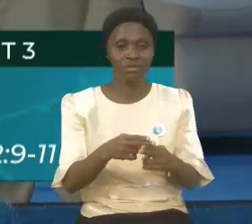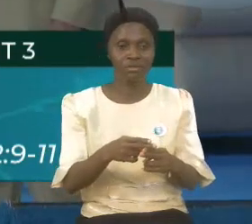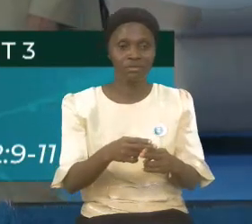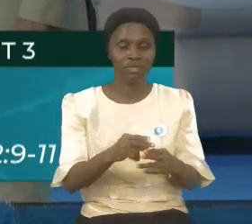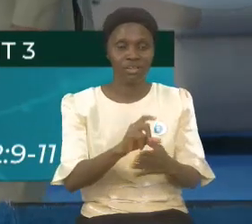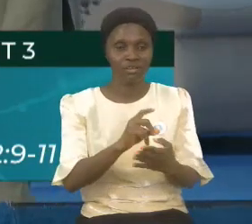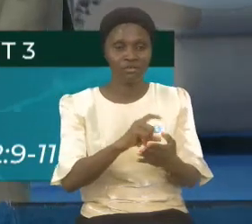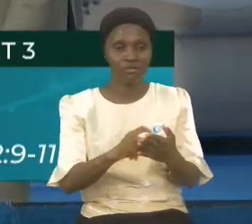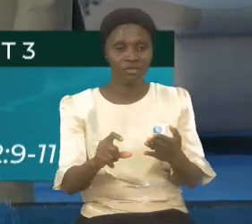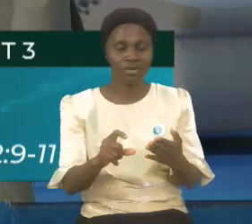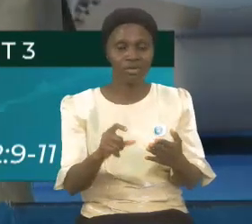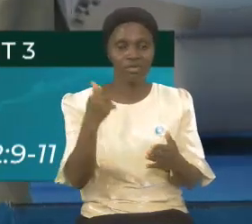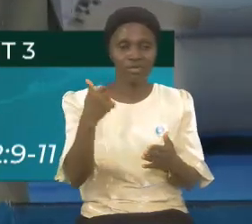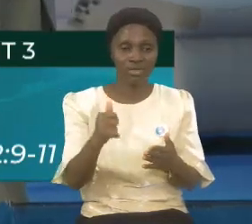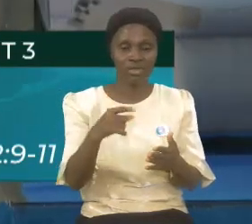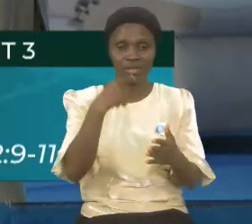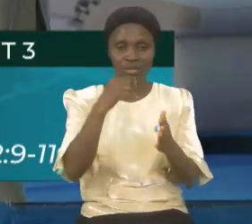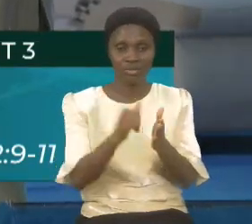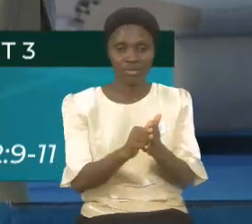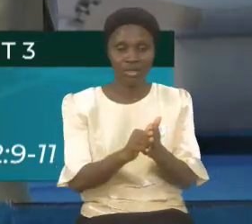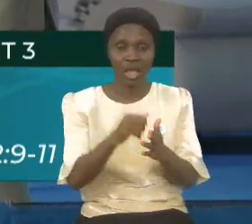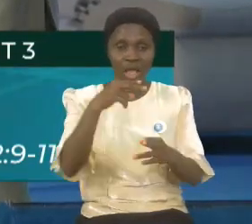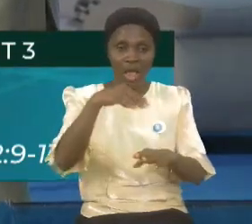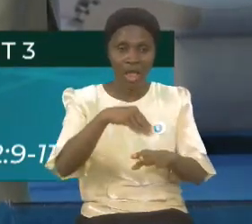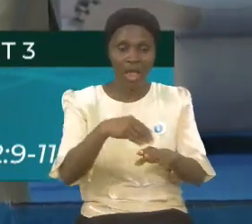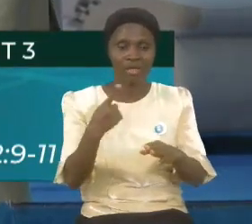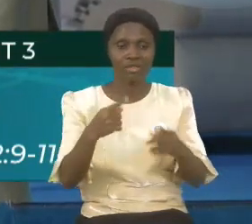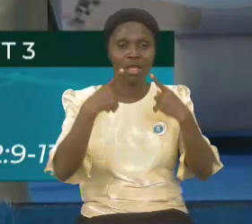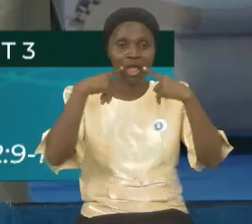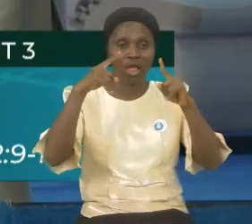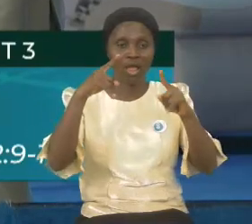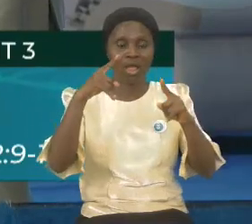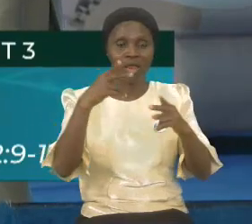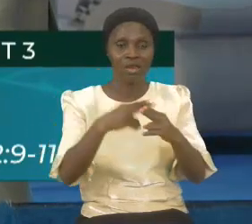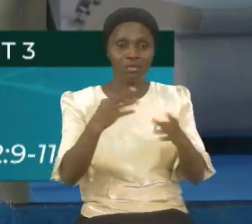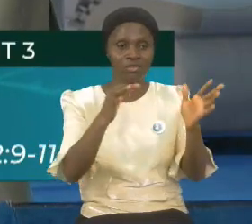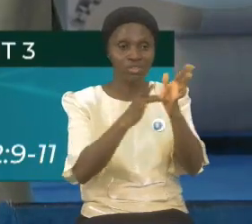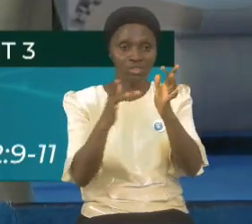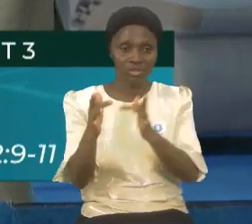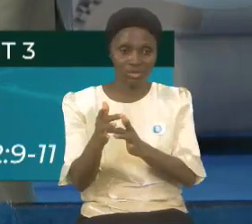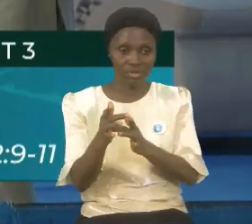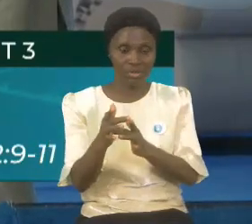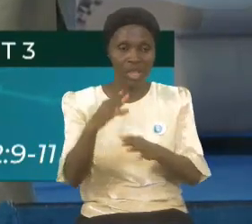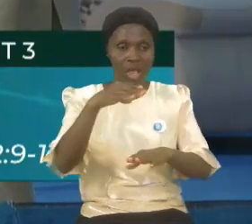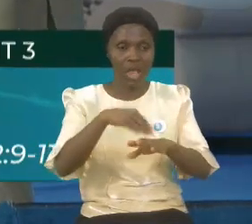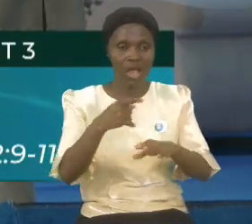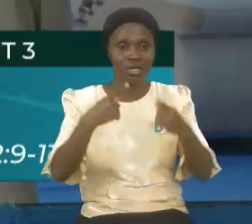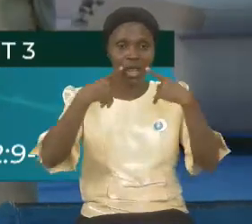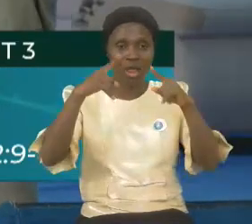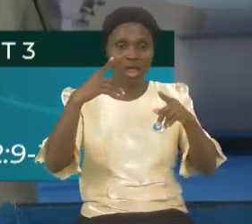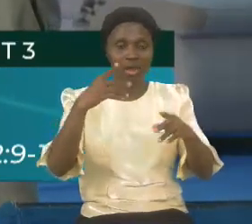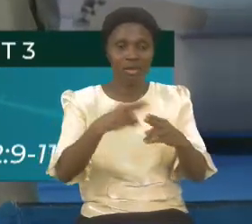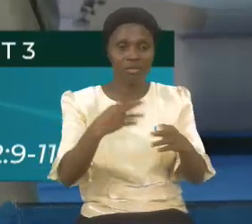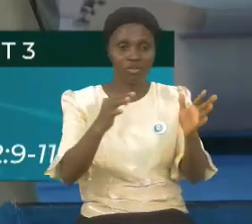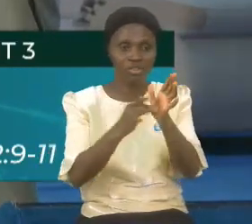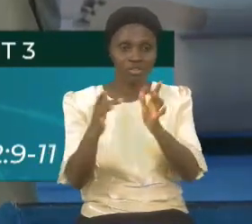it says that at the name of Jesus, that's our Savior, at the name of Jesus, that's our